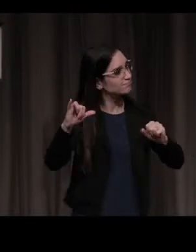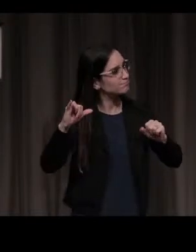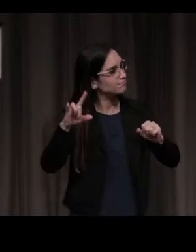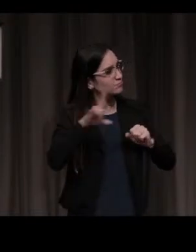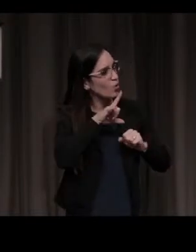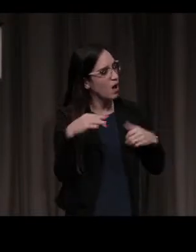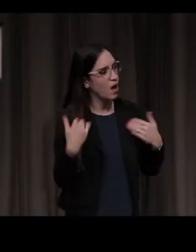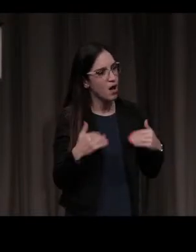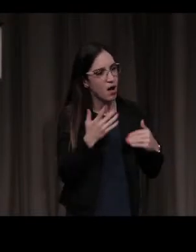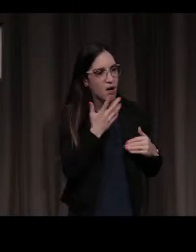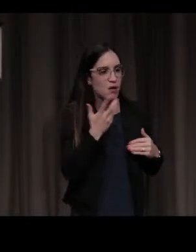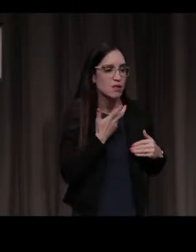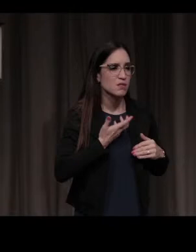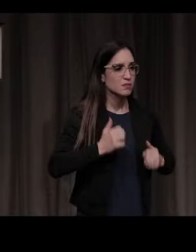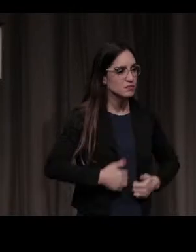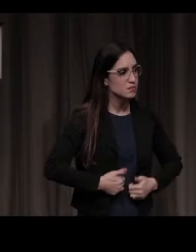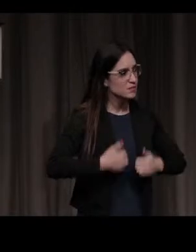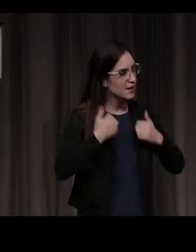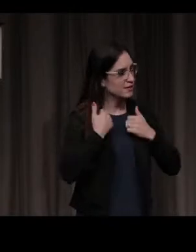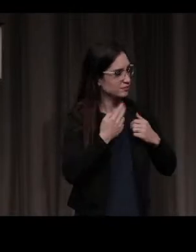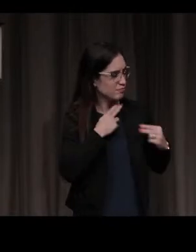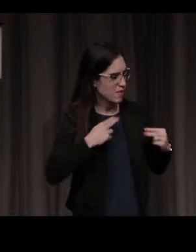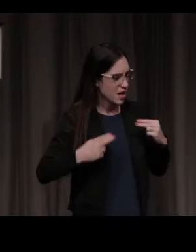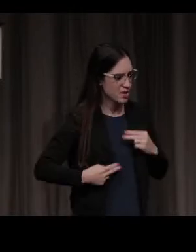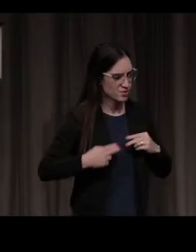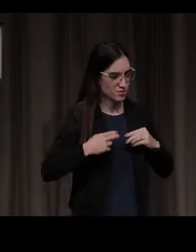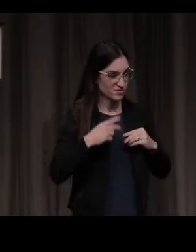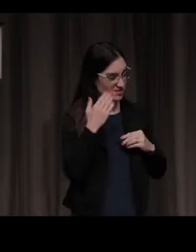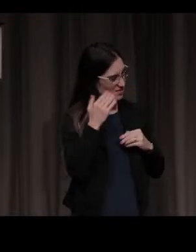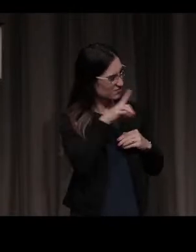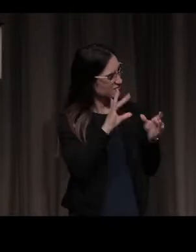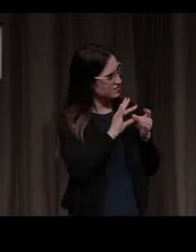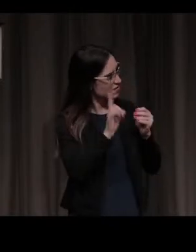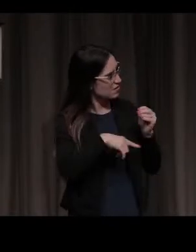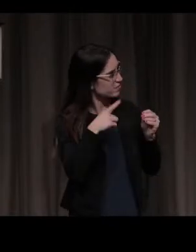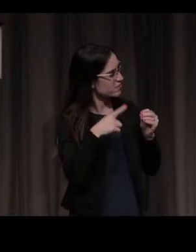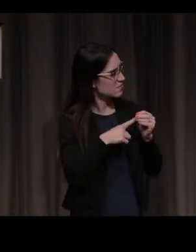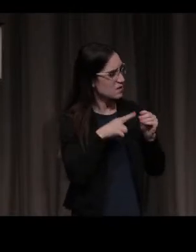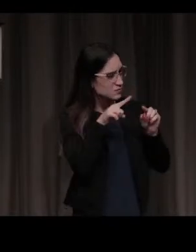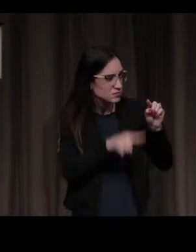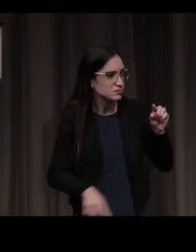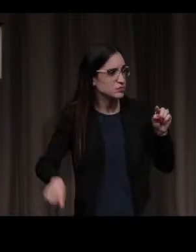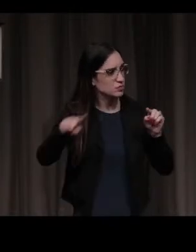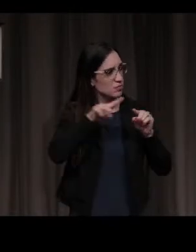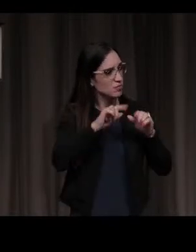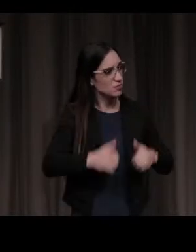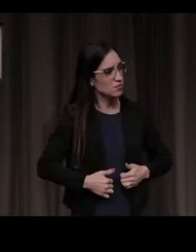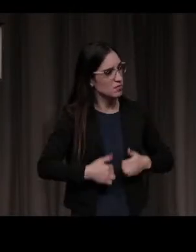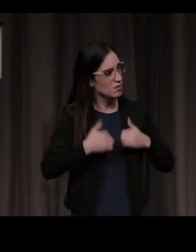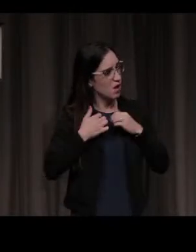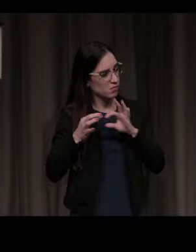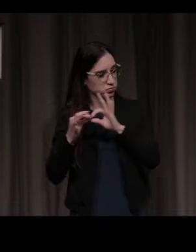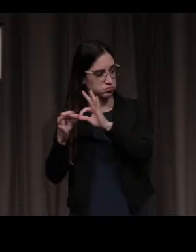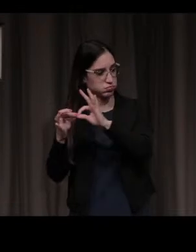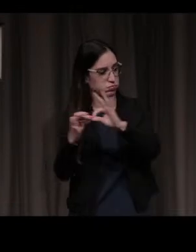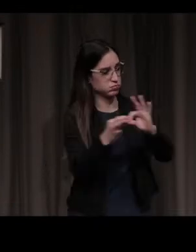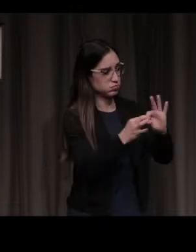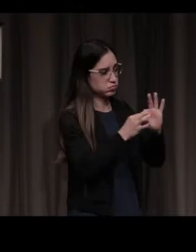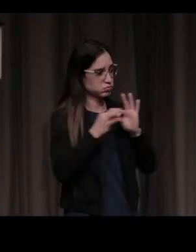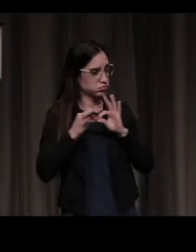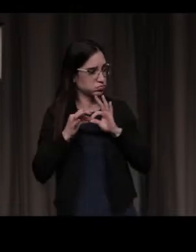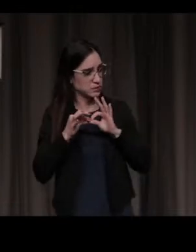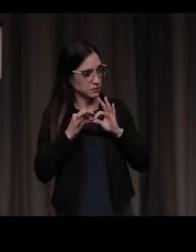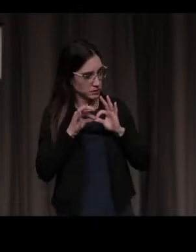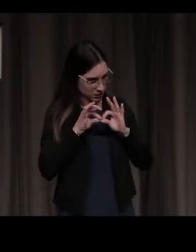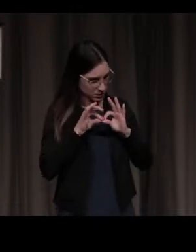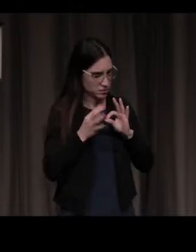life patterns and same life cycles. Like you were talking about, the circle of life is like so like ingrained in